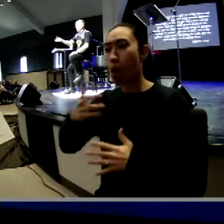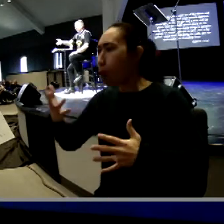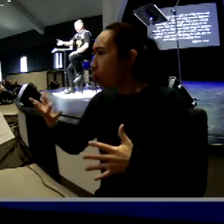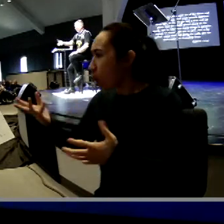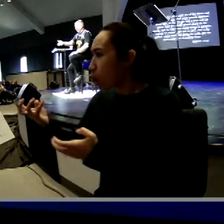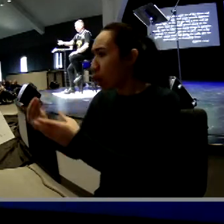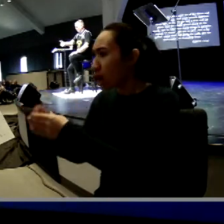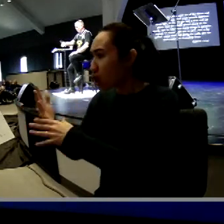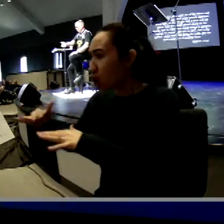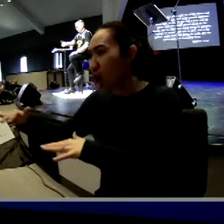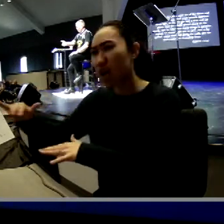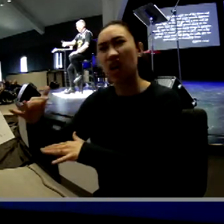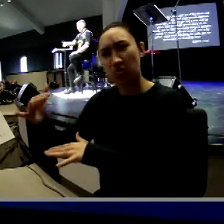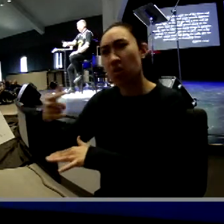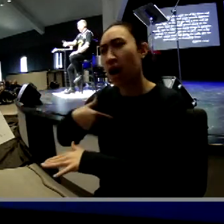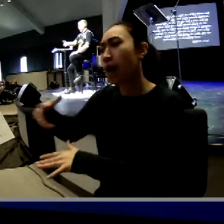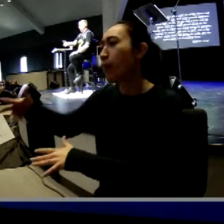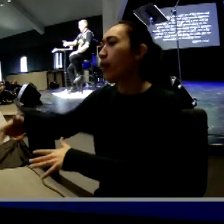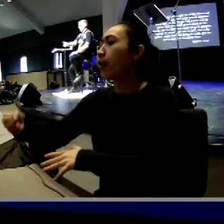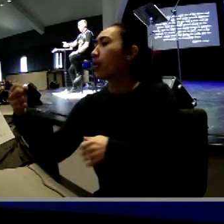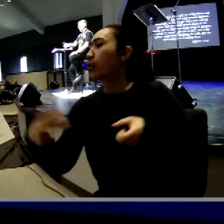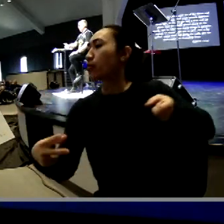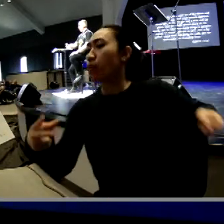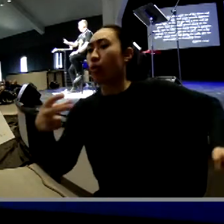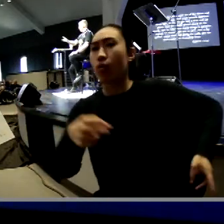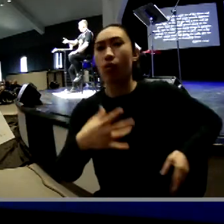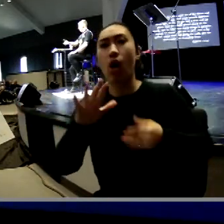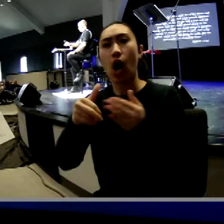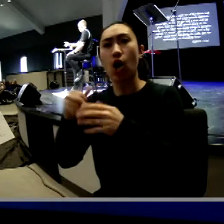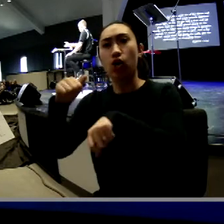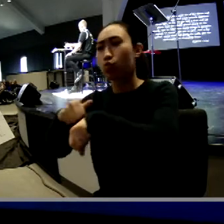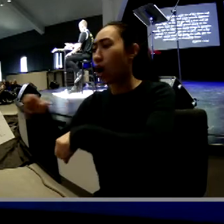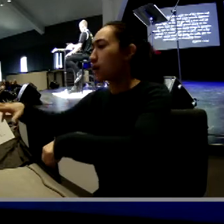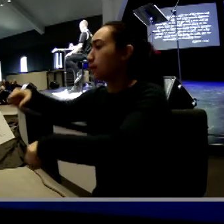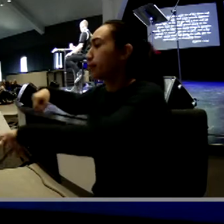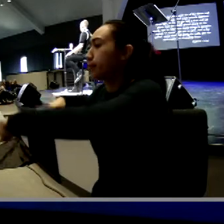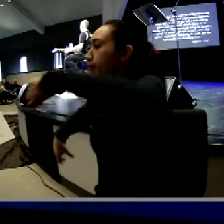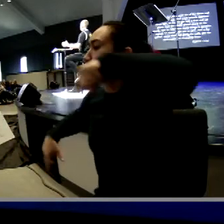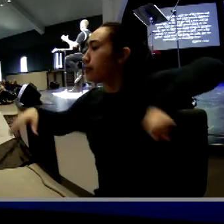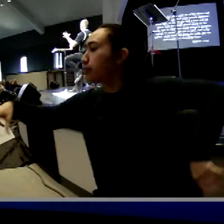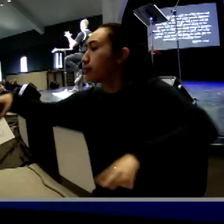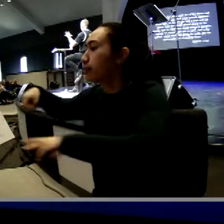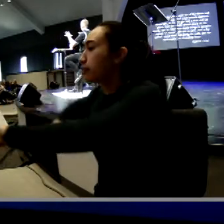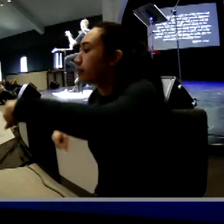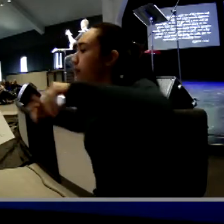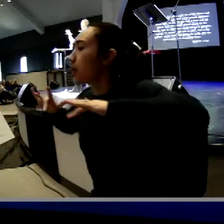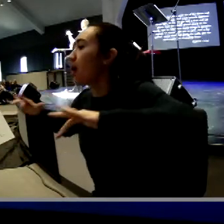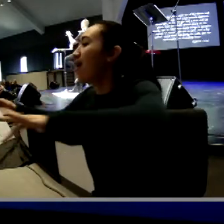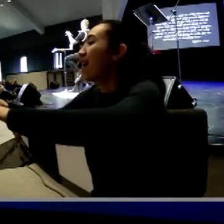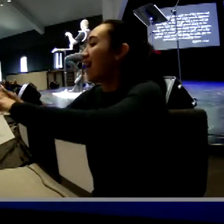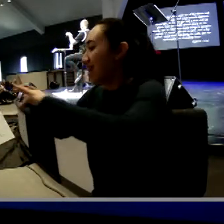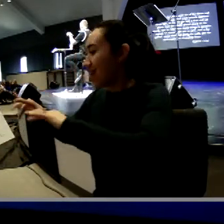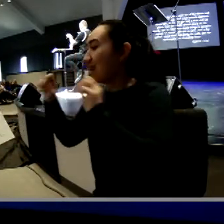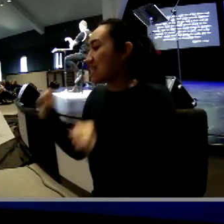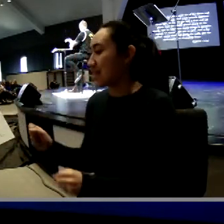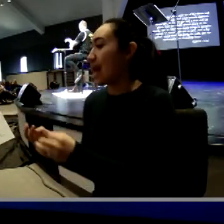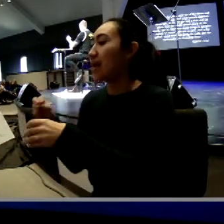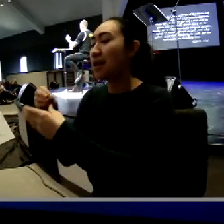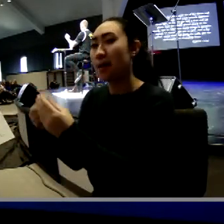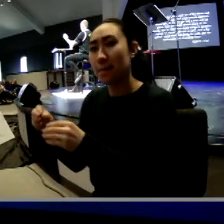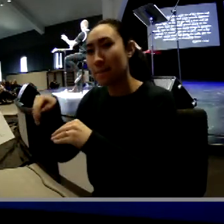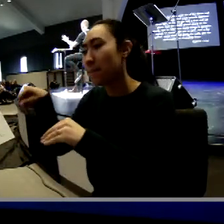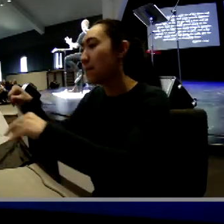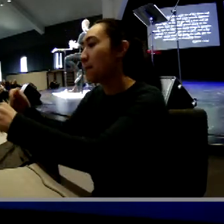actually left the rocks in the area where they want to garden or where they want to farm, because the rocks created literally